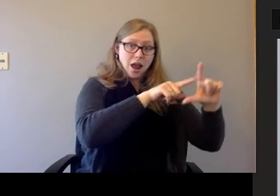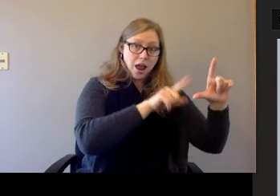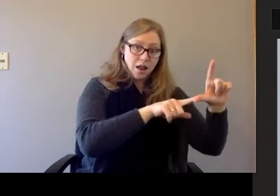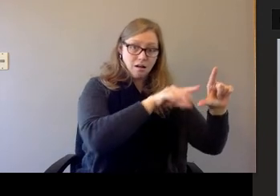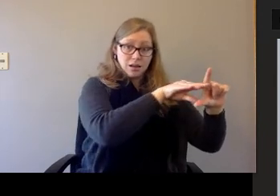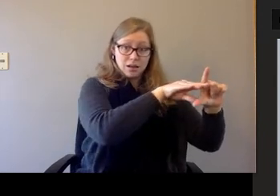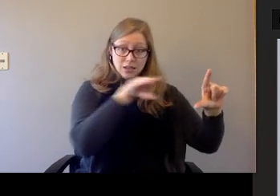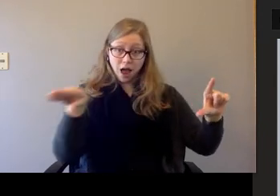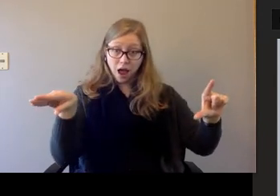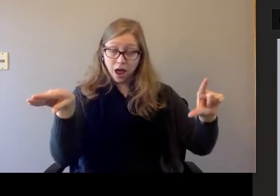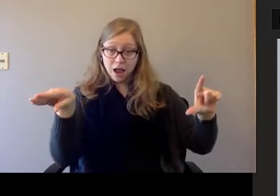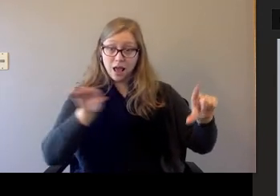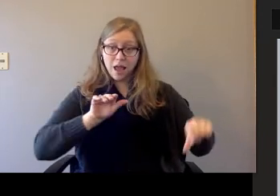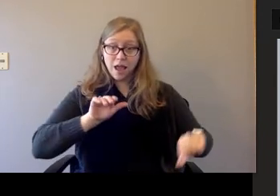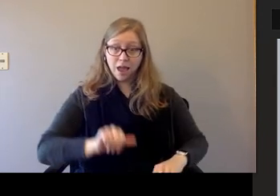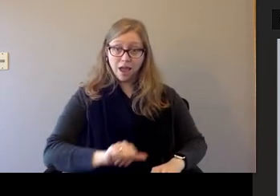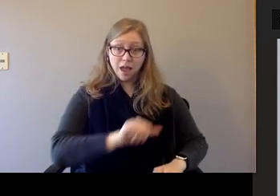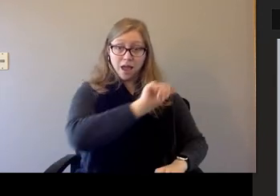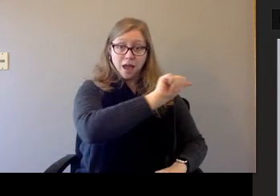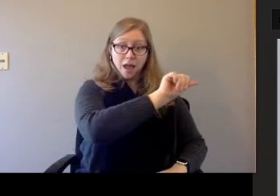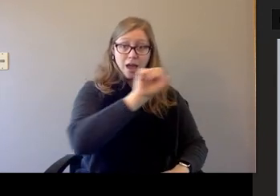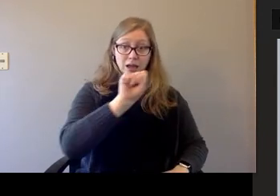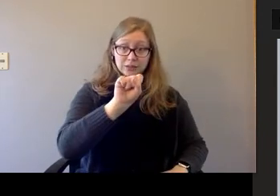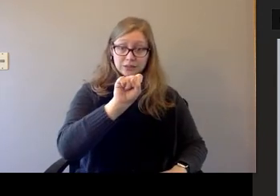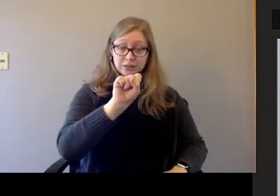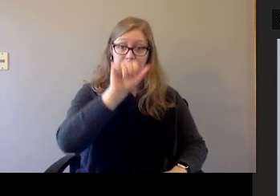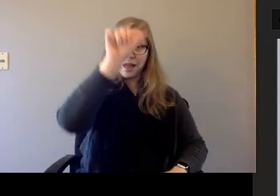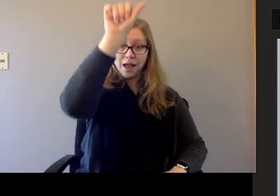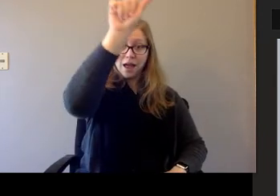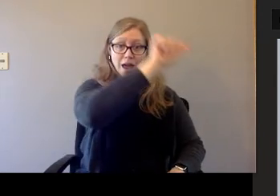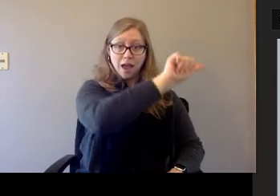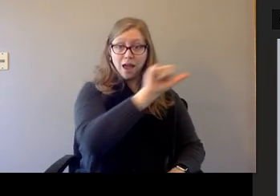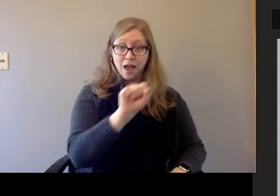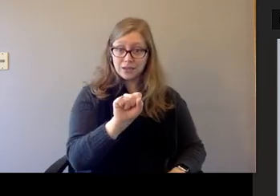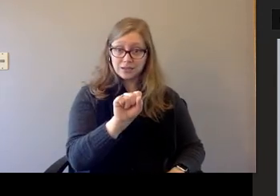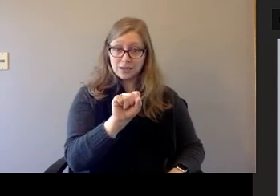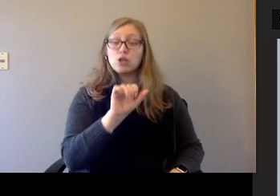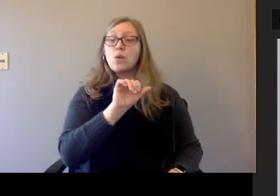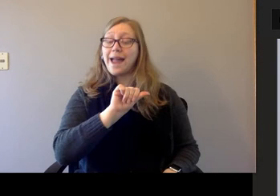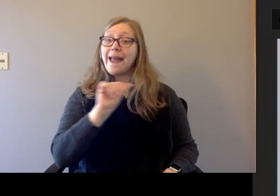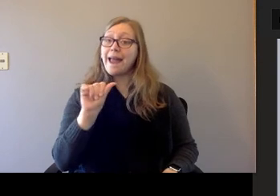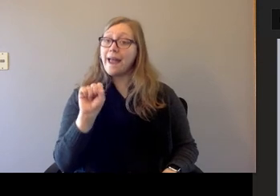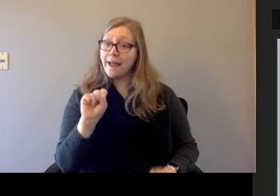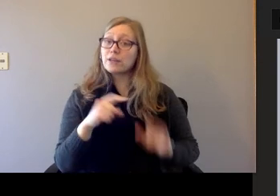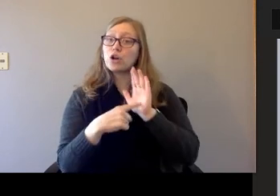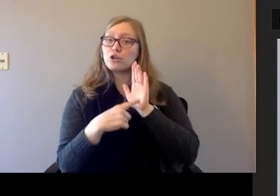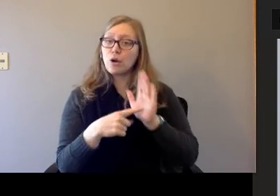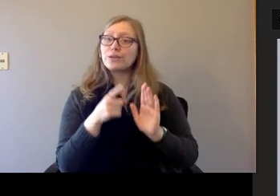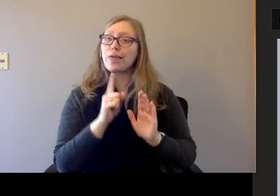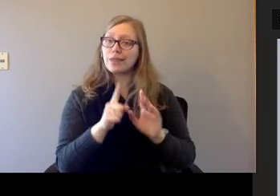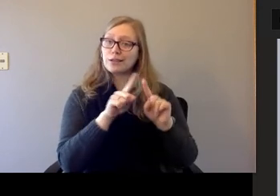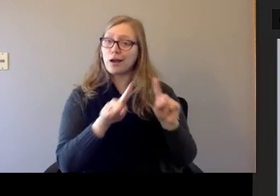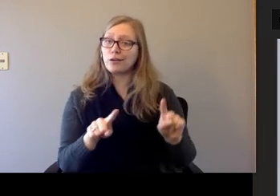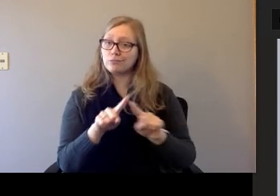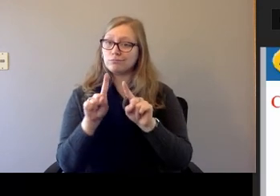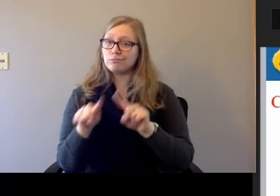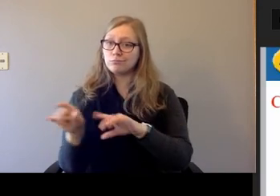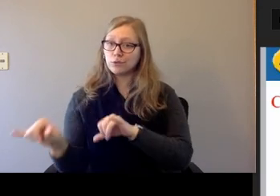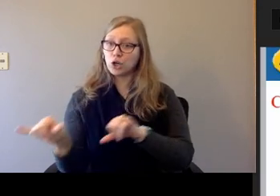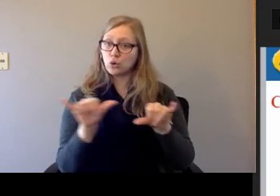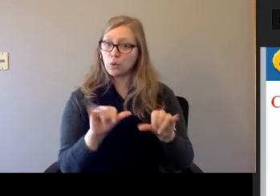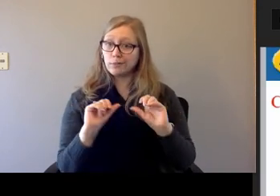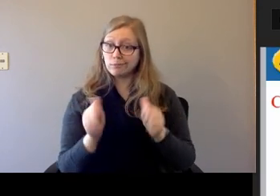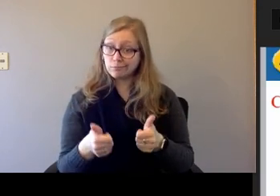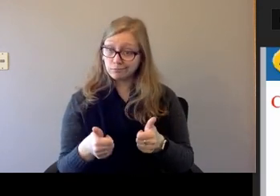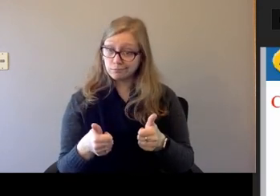side. And so therefore angle, angle, side does show that these are congruent triangles. Okay,